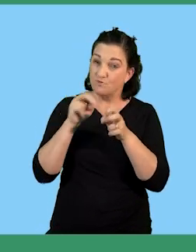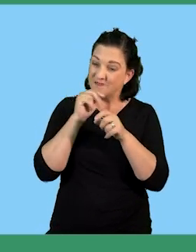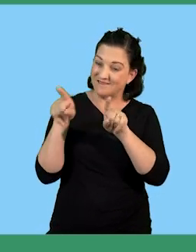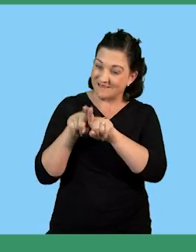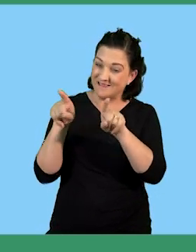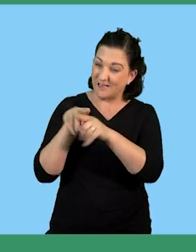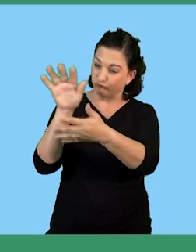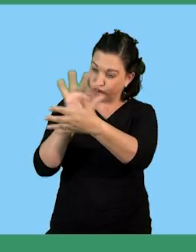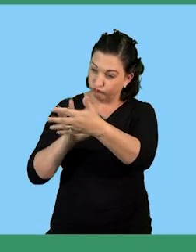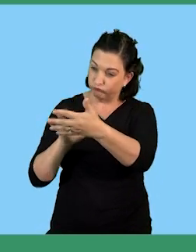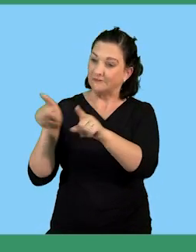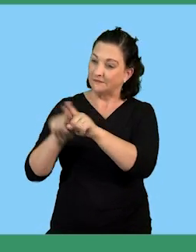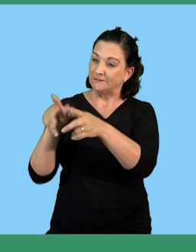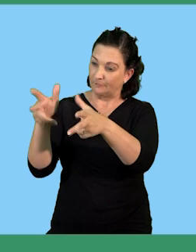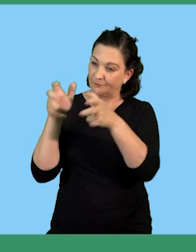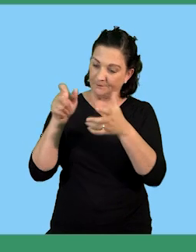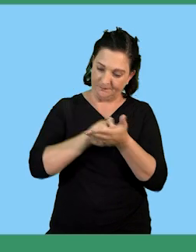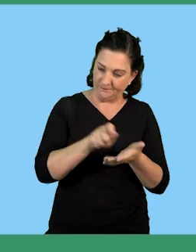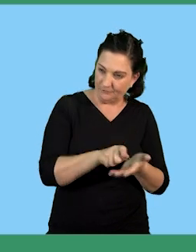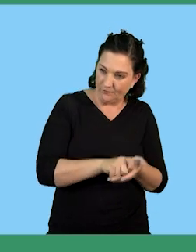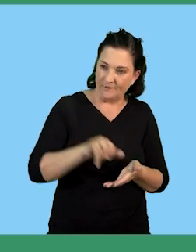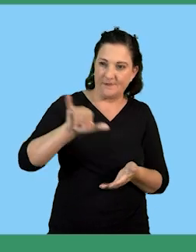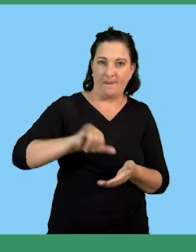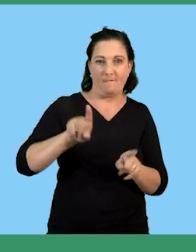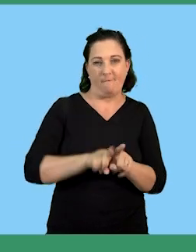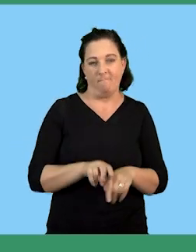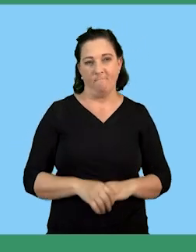with quoting, you are taking it from the scenario,